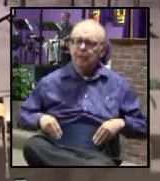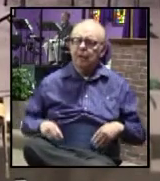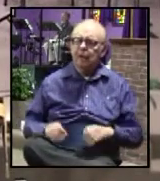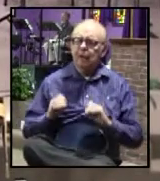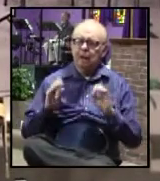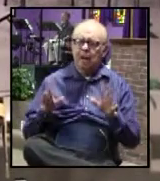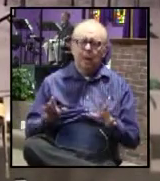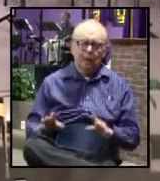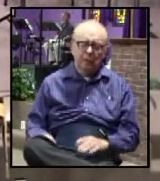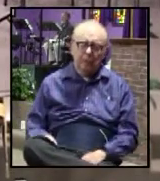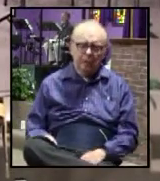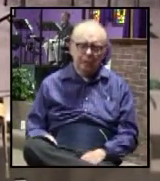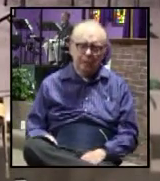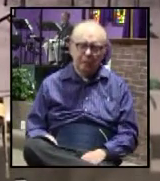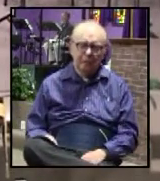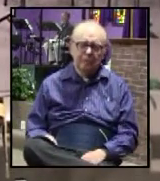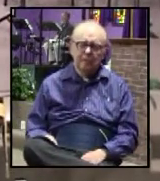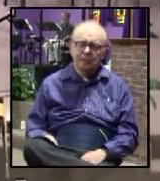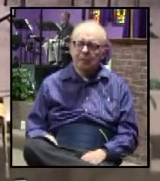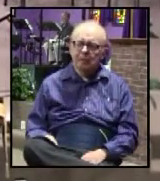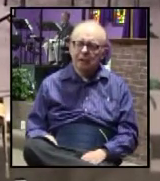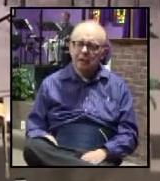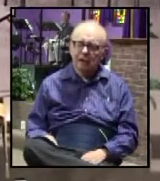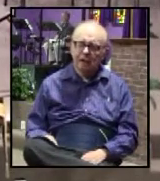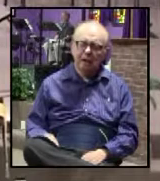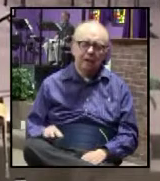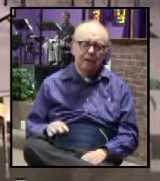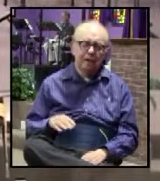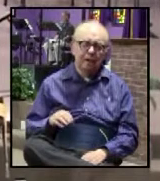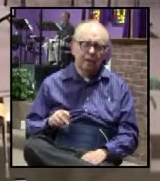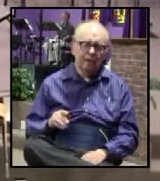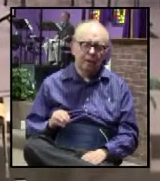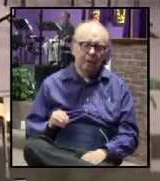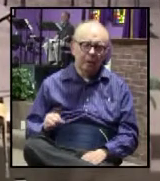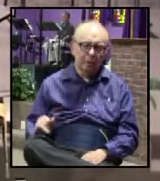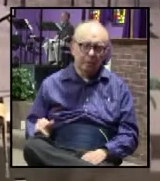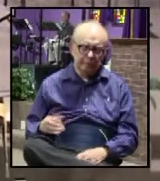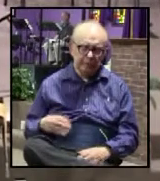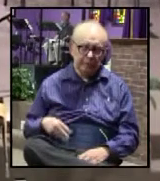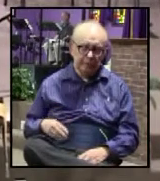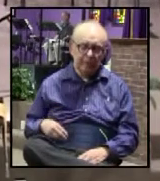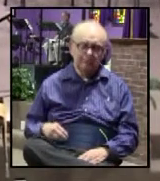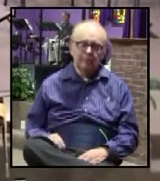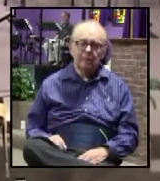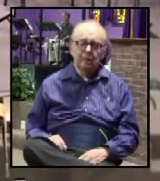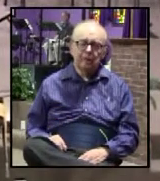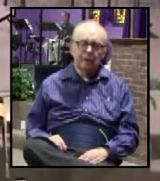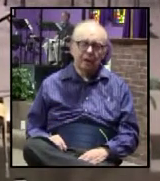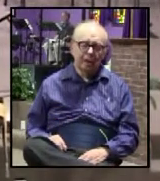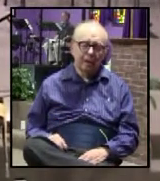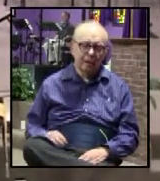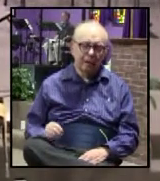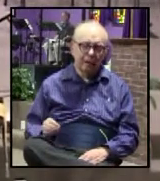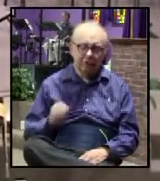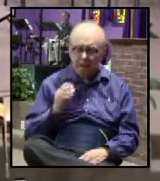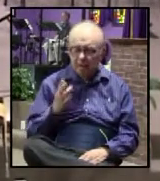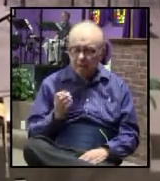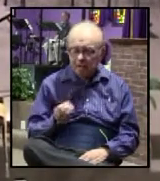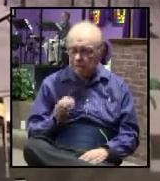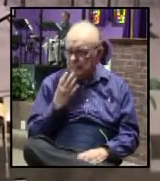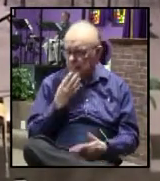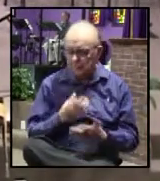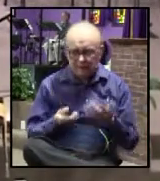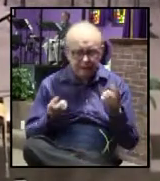A pee diaper is not that bad. You can handle that. Poopy diaper, it can be awful. You know, when it blows up, it comes up the